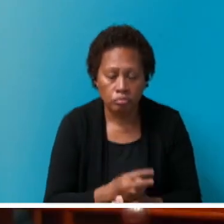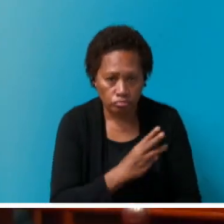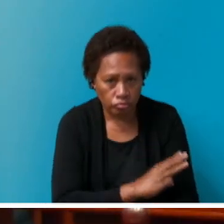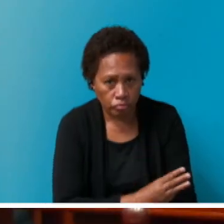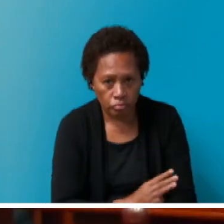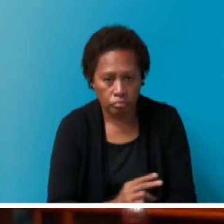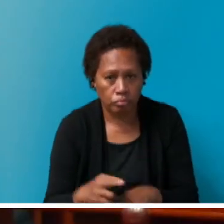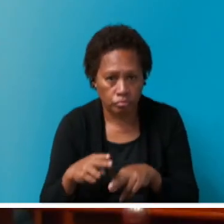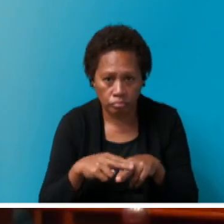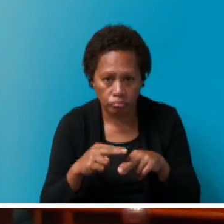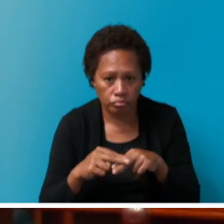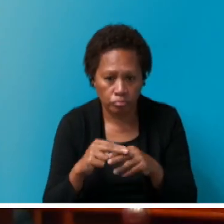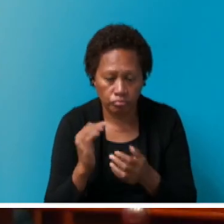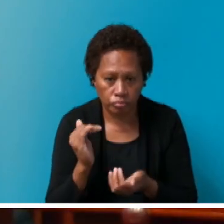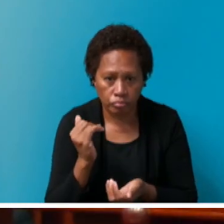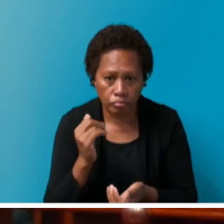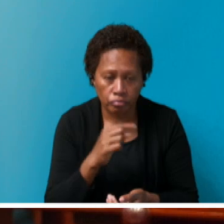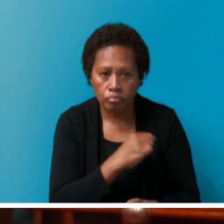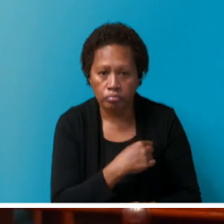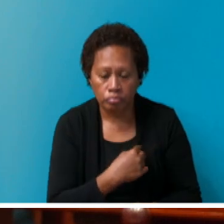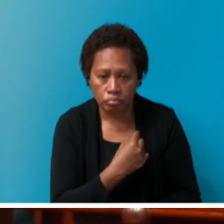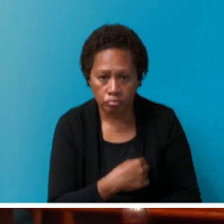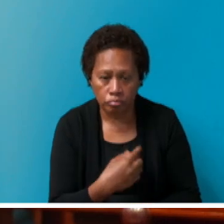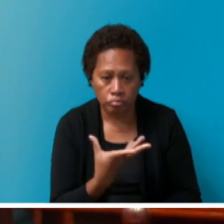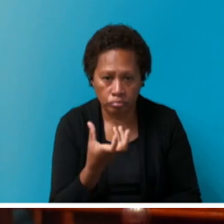Fiji is committed to ensure safety of lives at sea